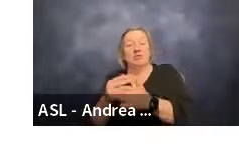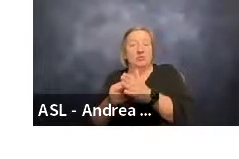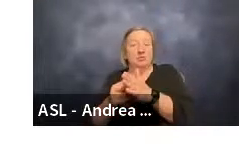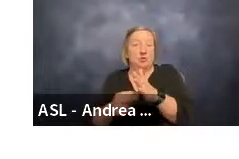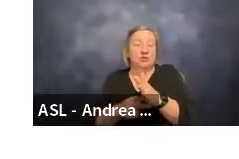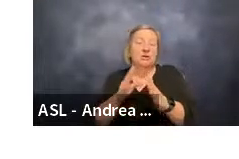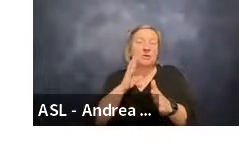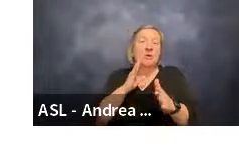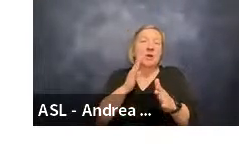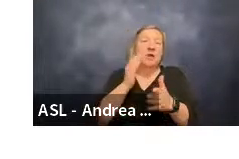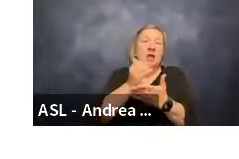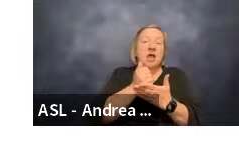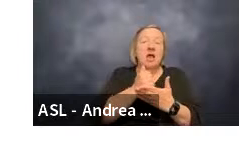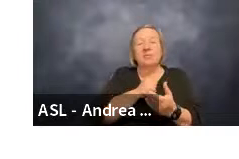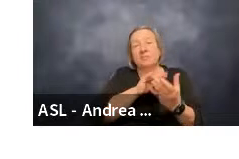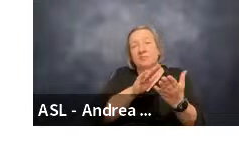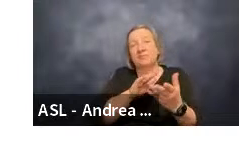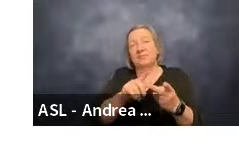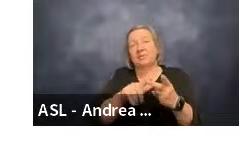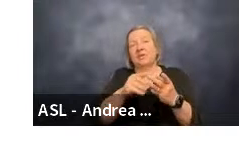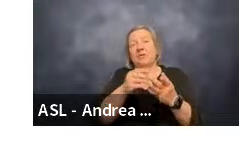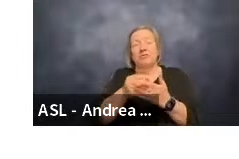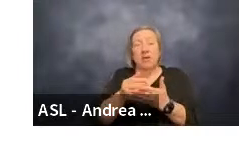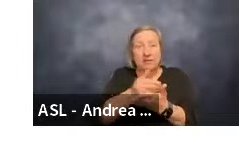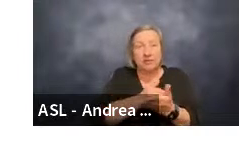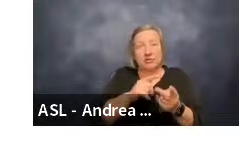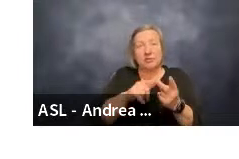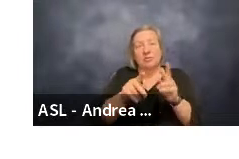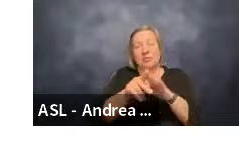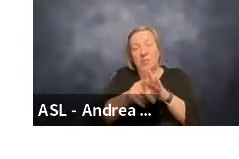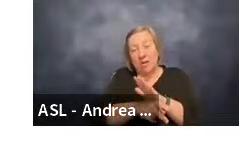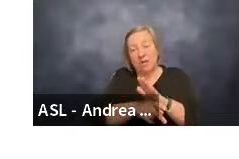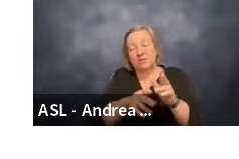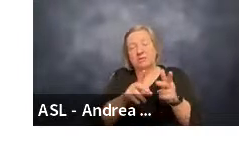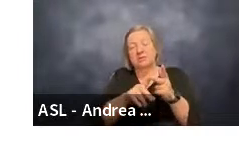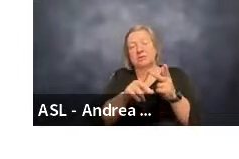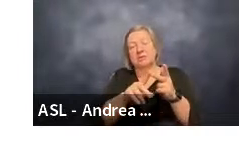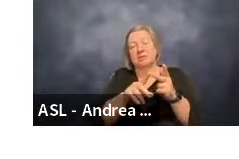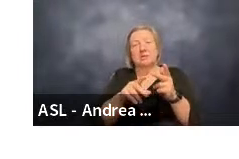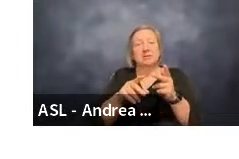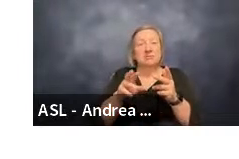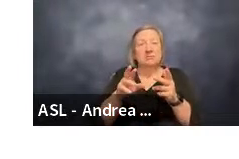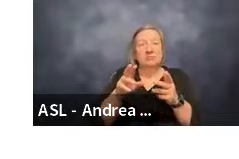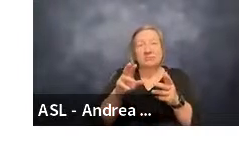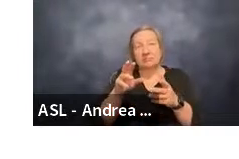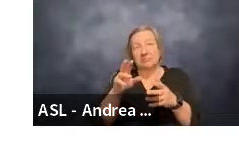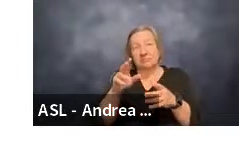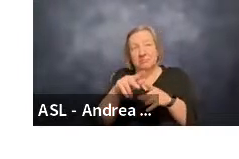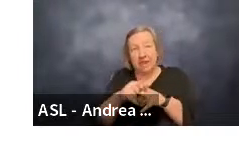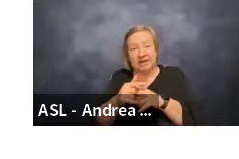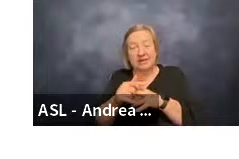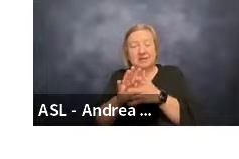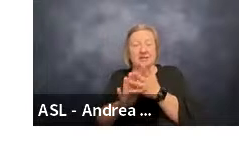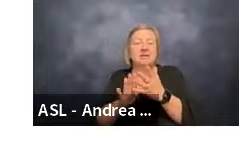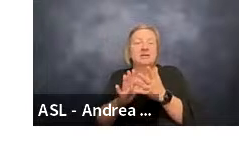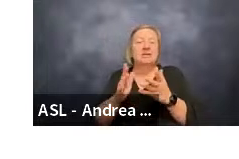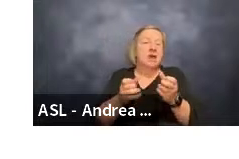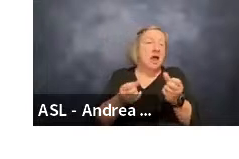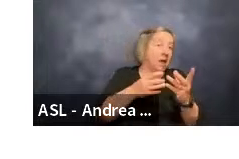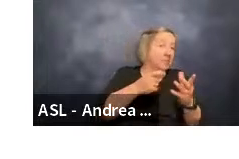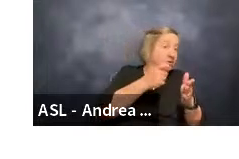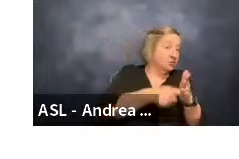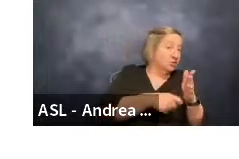address revenue and operational performance, and there's some policy considerations about what we charge and how we charge before